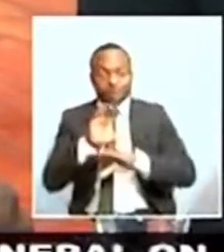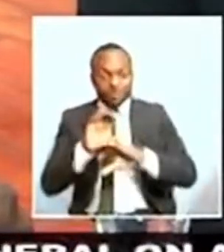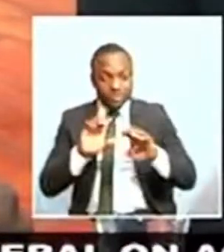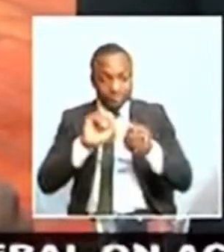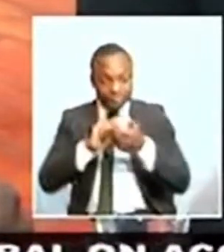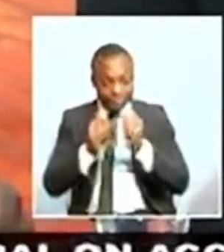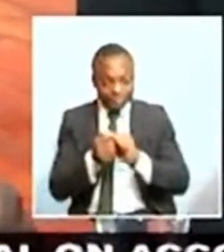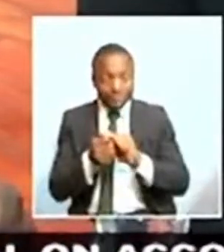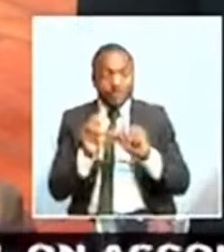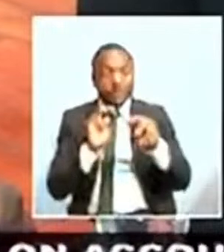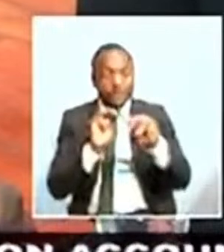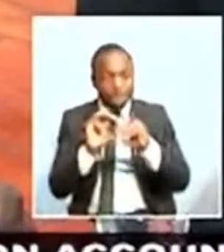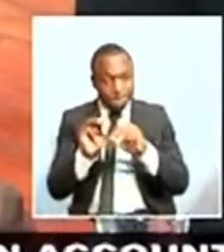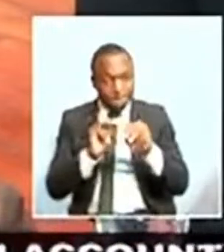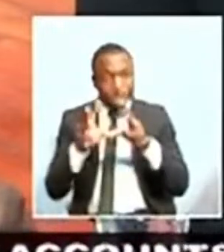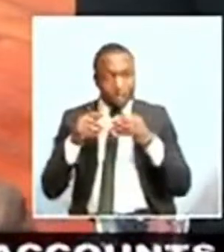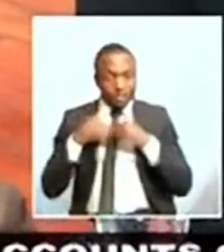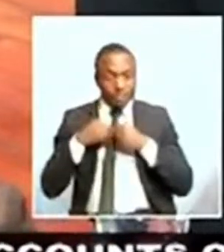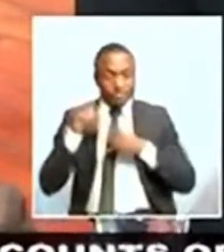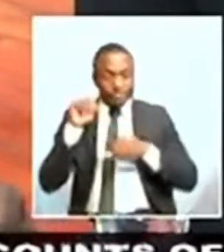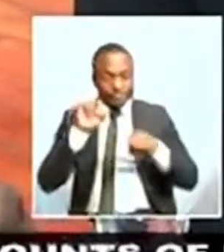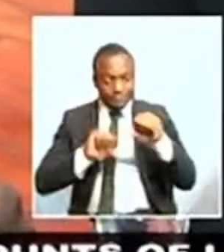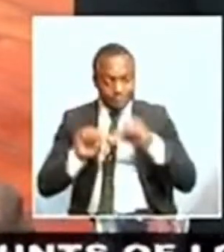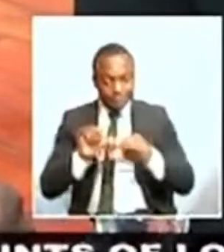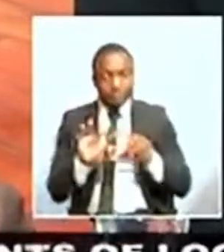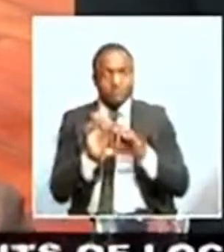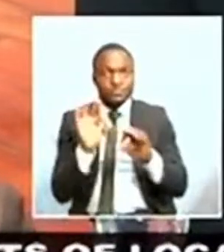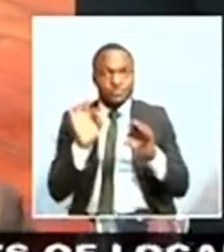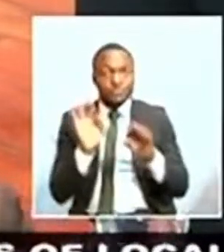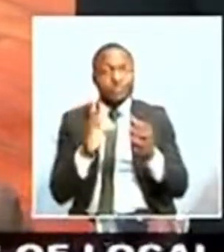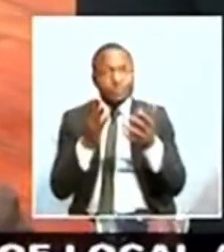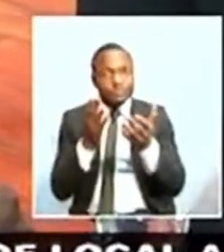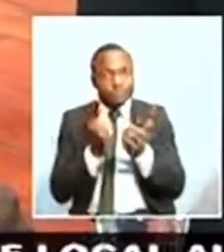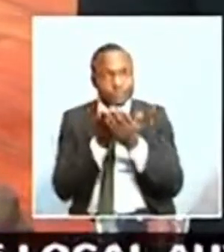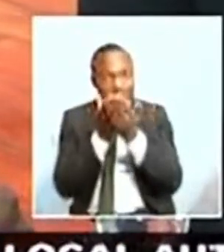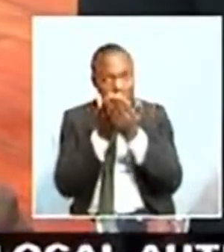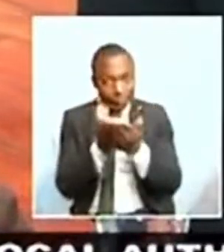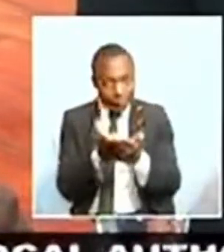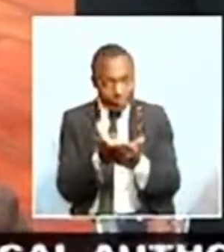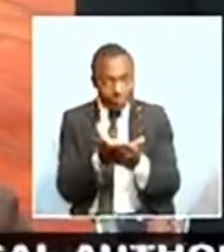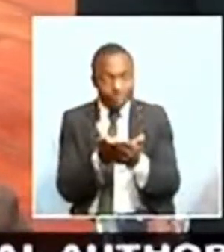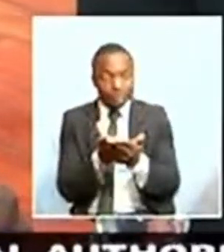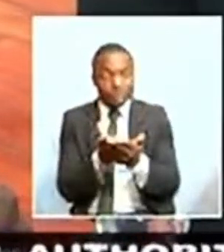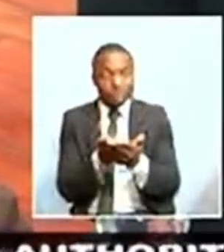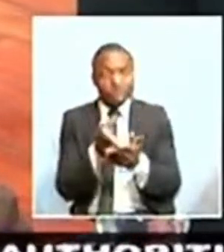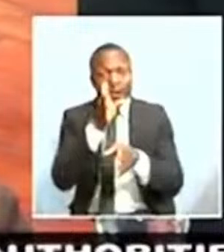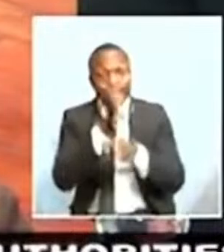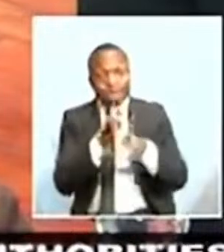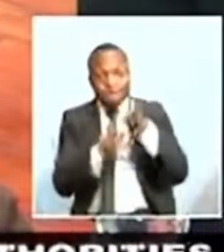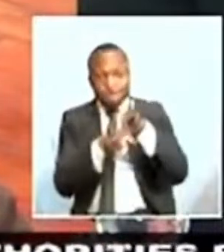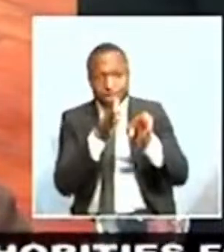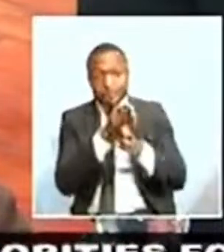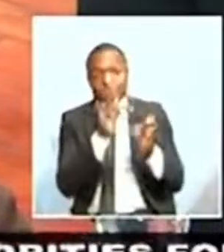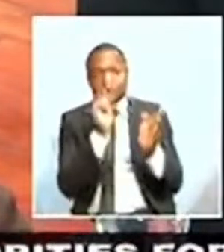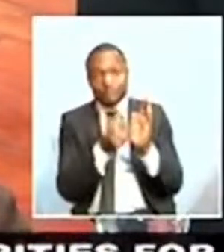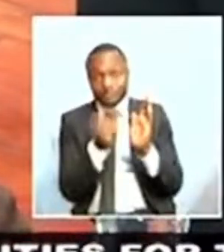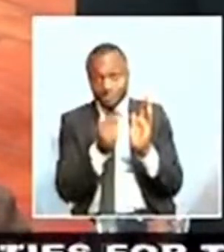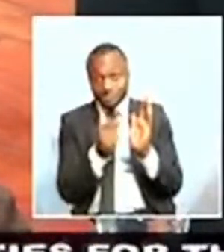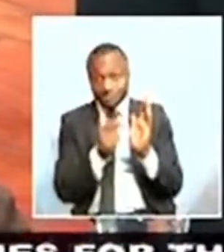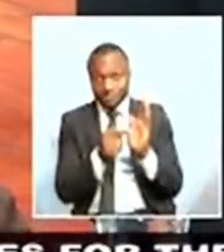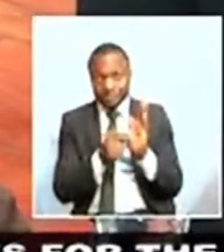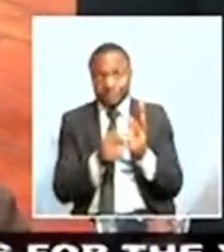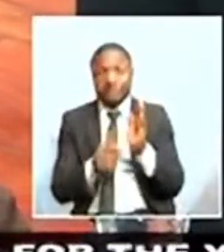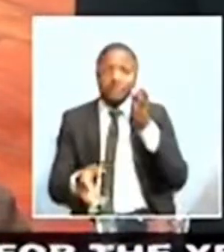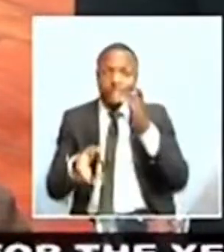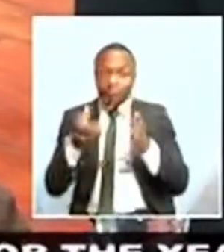query. Management acknowledges the findings made by the auditors and wishes to submit that the building in question was meant for the